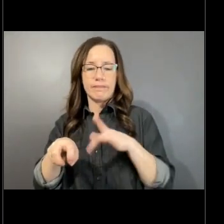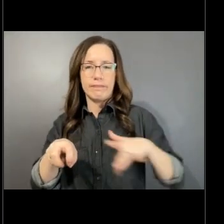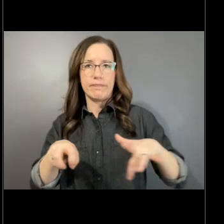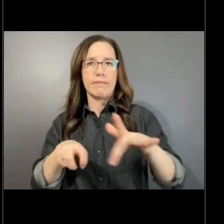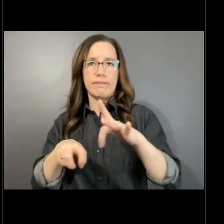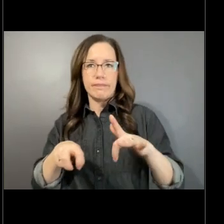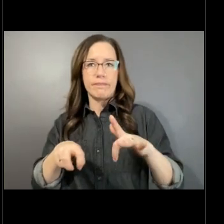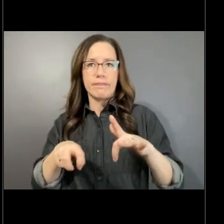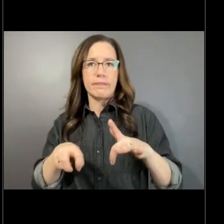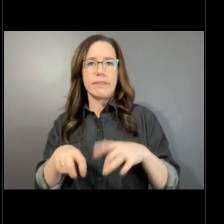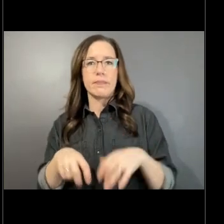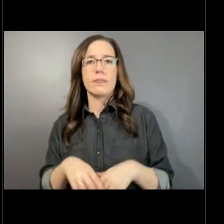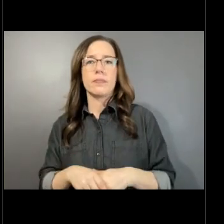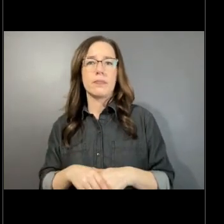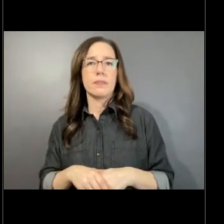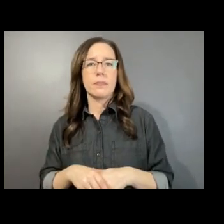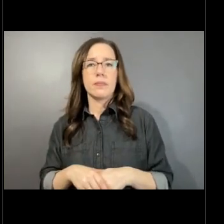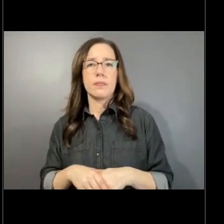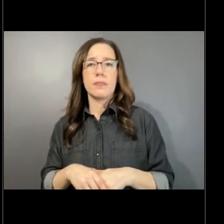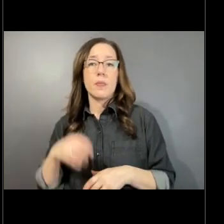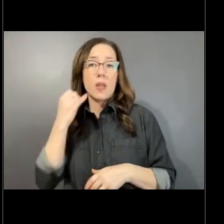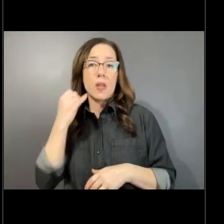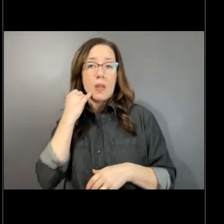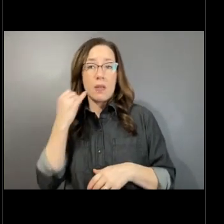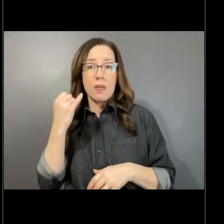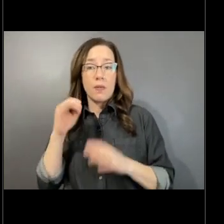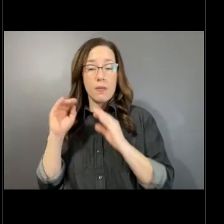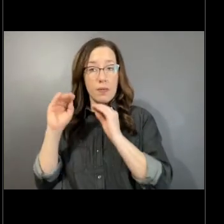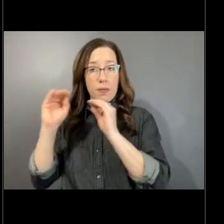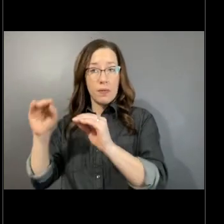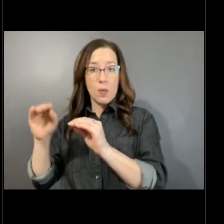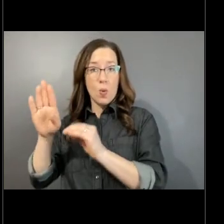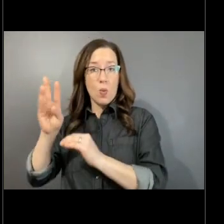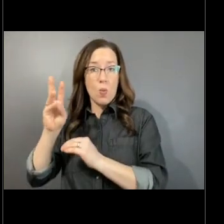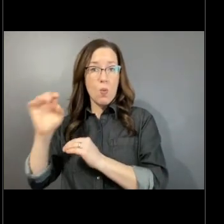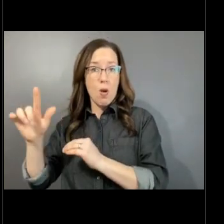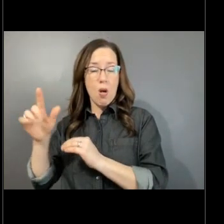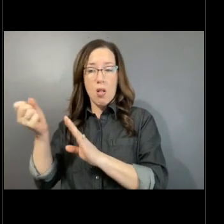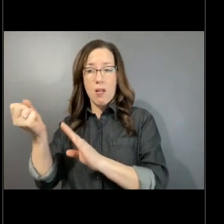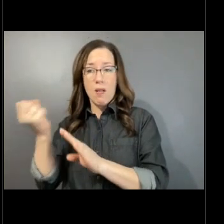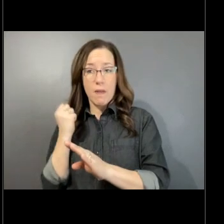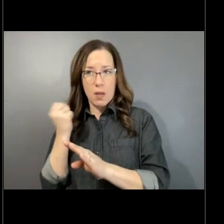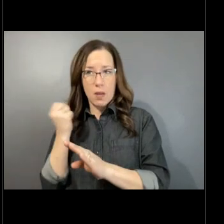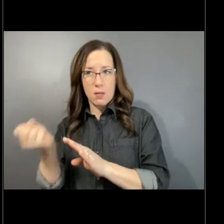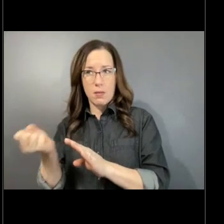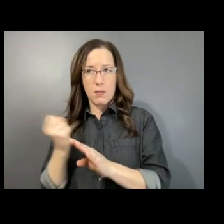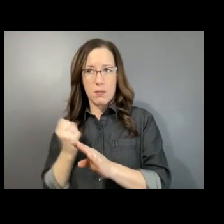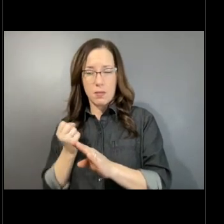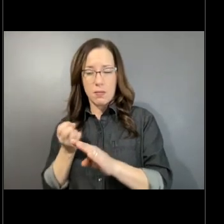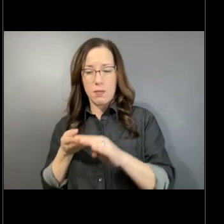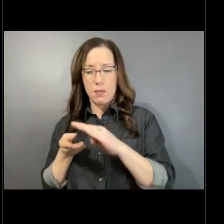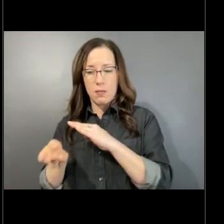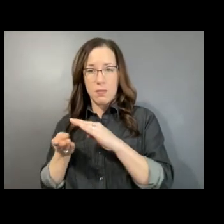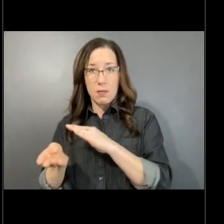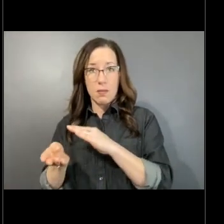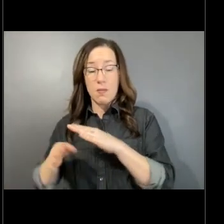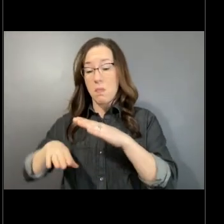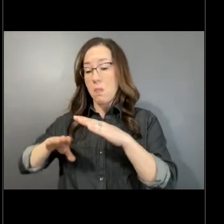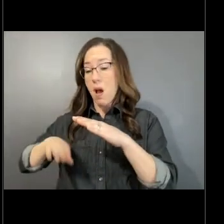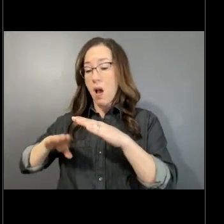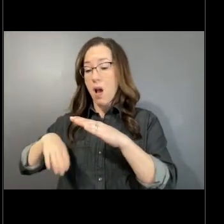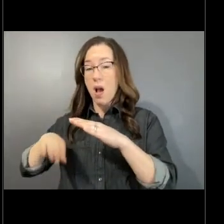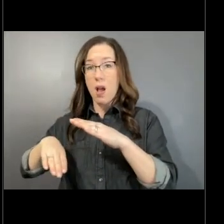When a single wall-mounted oven is installed, it is recommended that the bottom of the oven